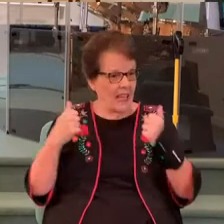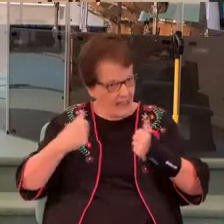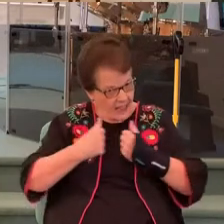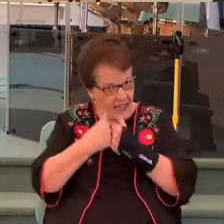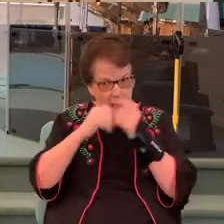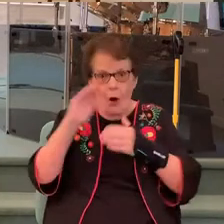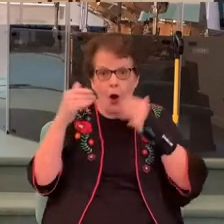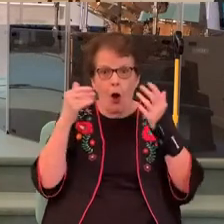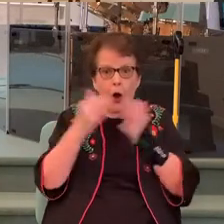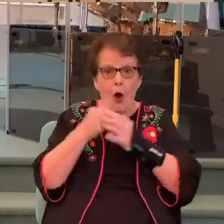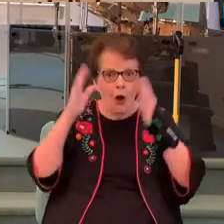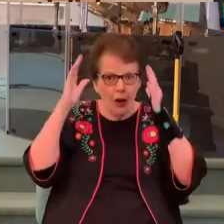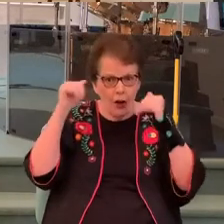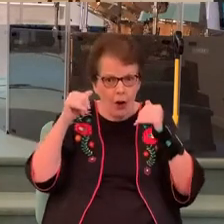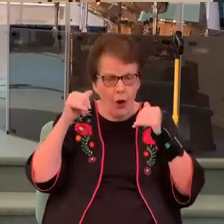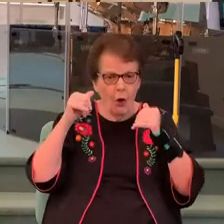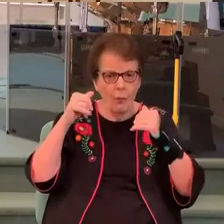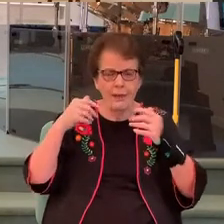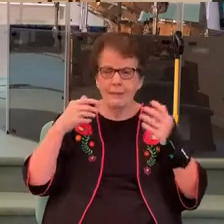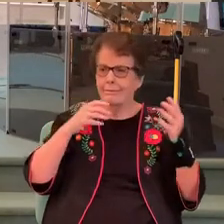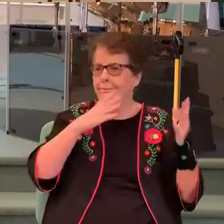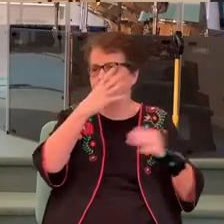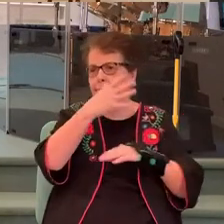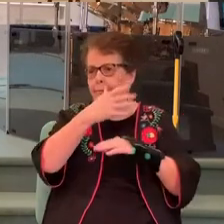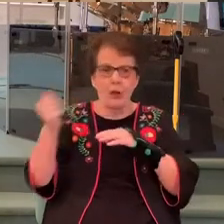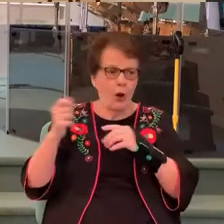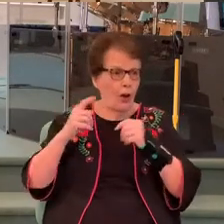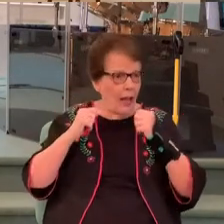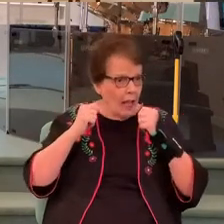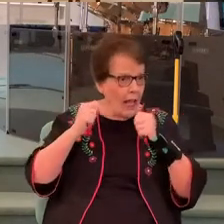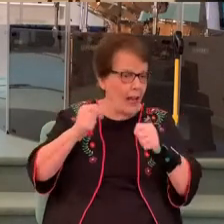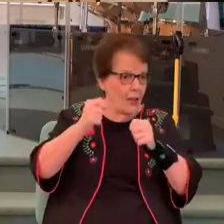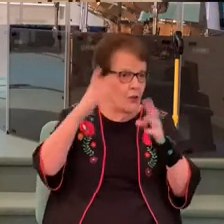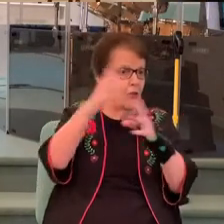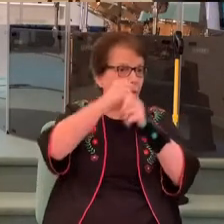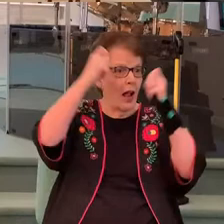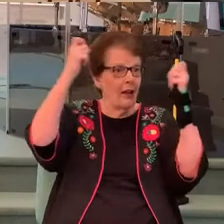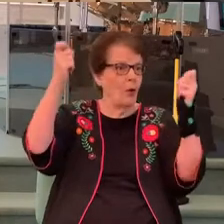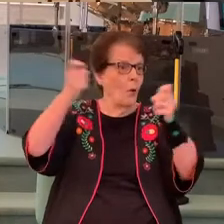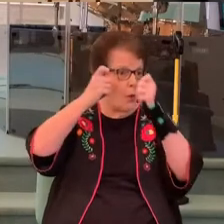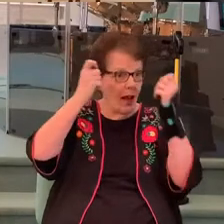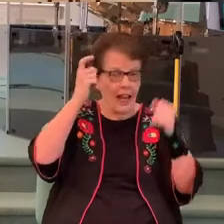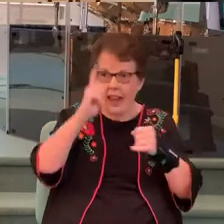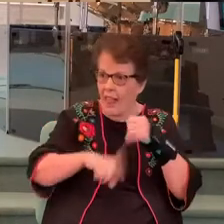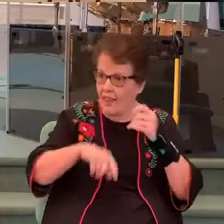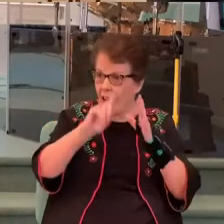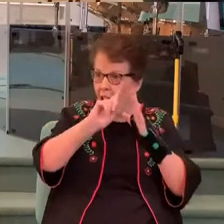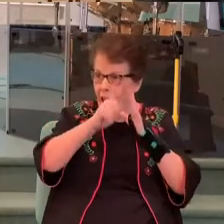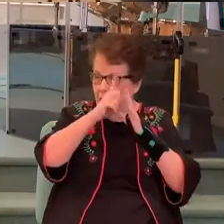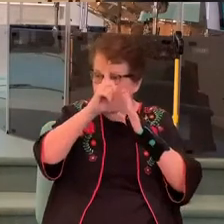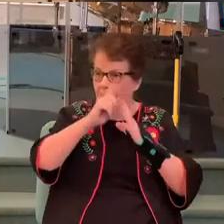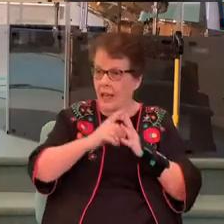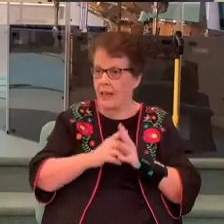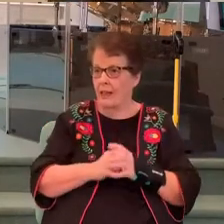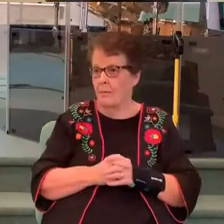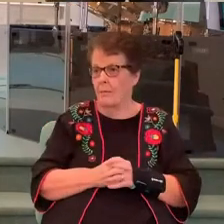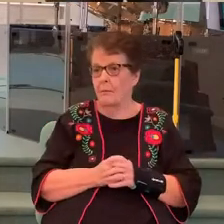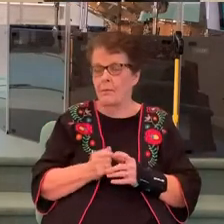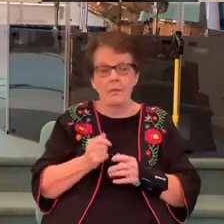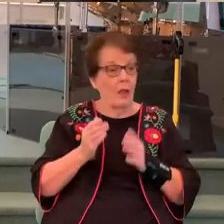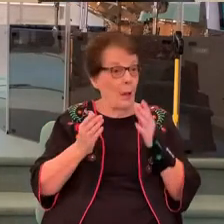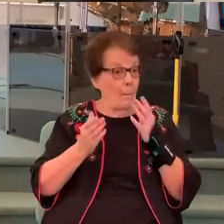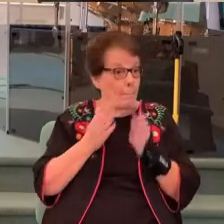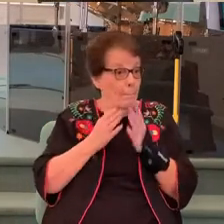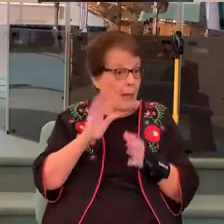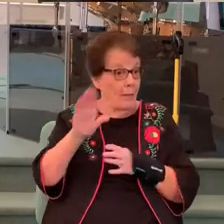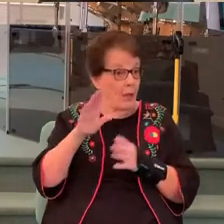you're trying to win at the very last second. The thing about Hail Marys is they can be risky because everything